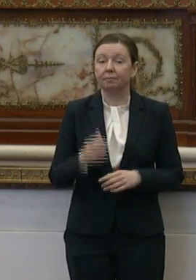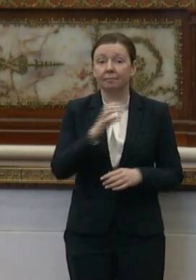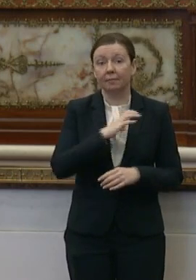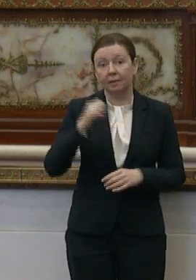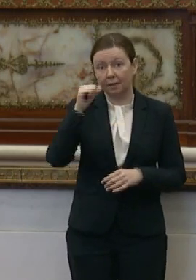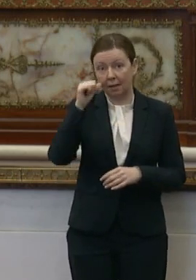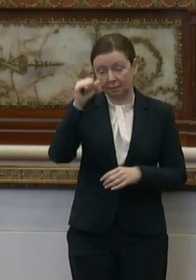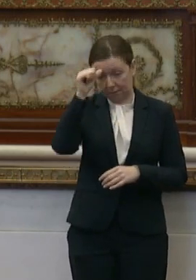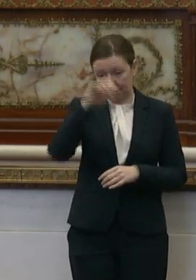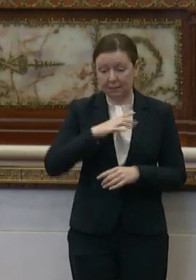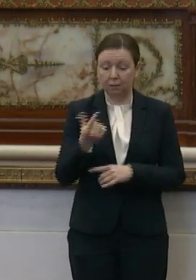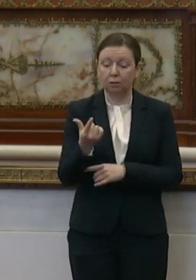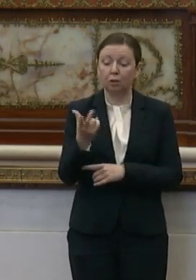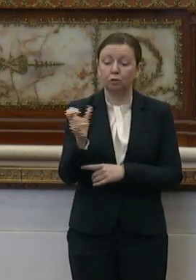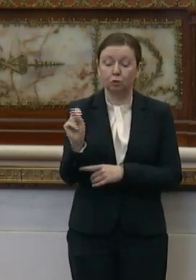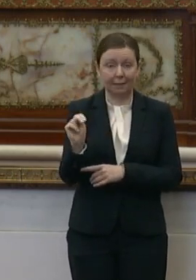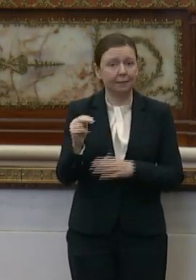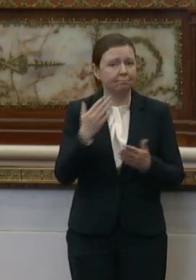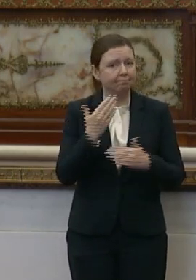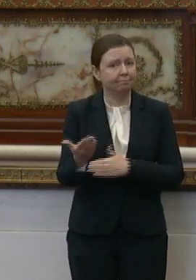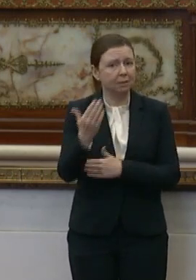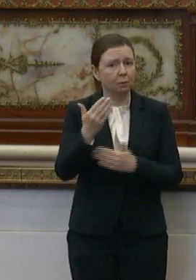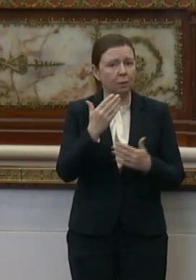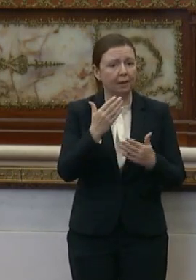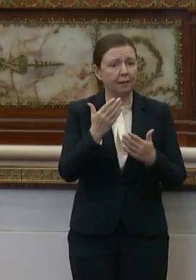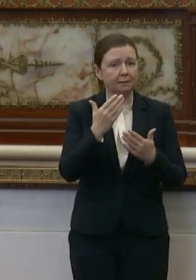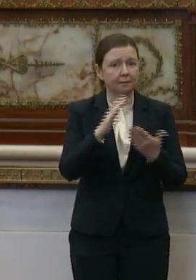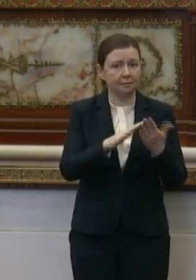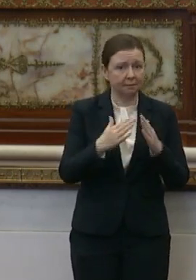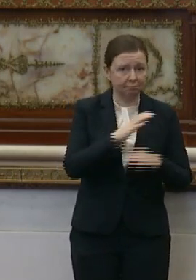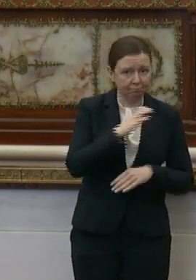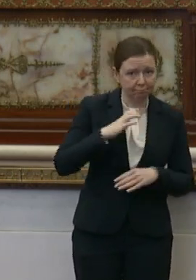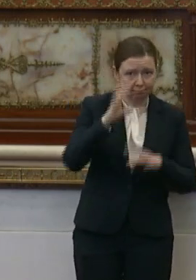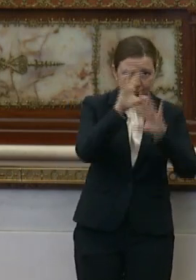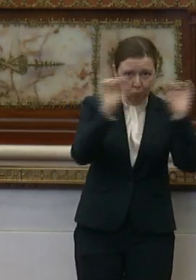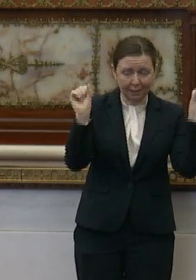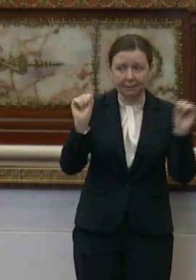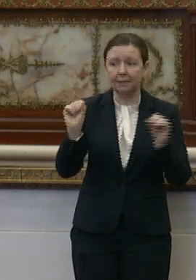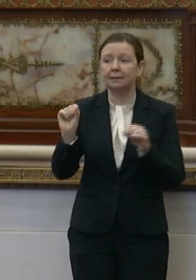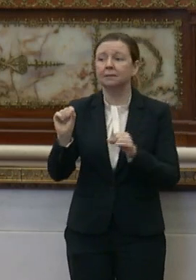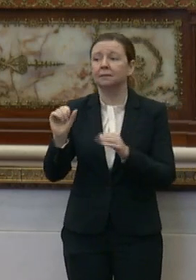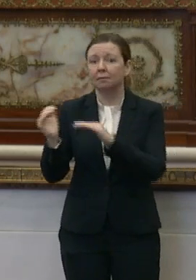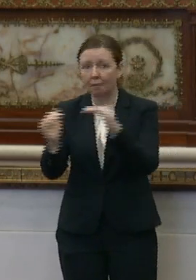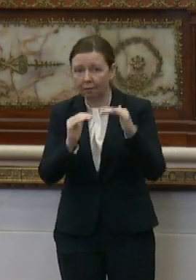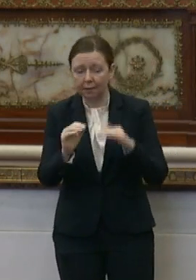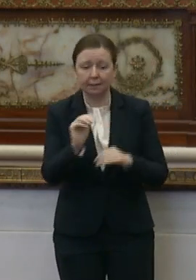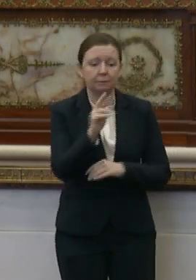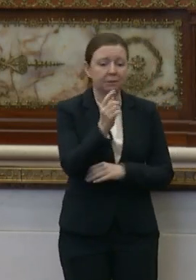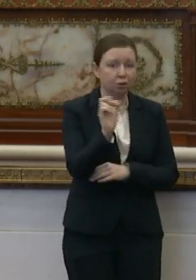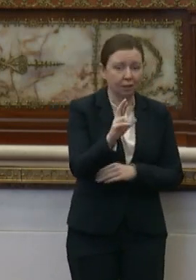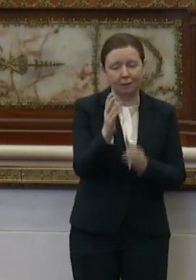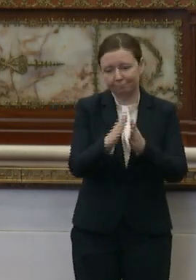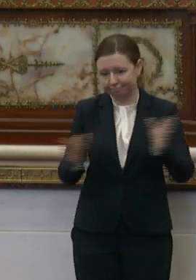Councilman Green? Good morning, Council President. Good morning, colleagues, Mr. Decker, and the public.